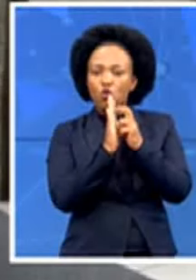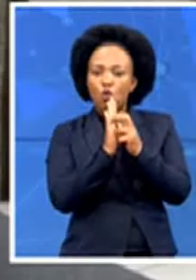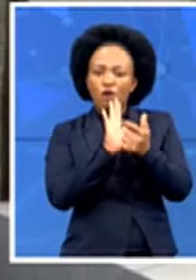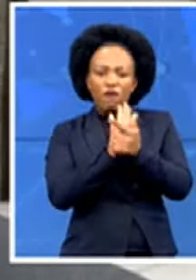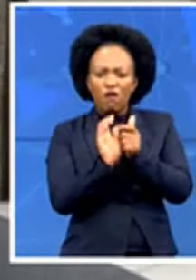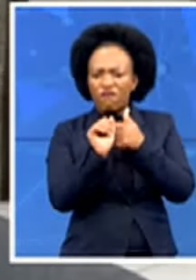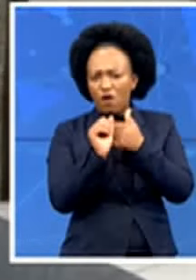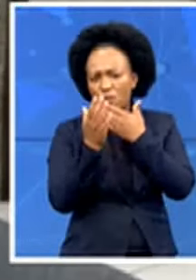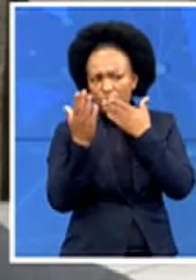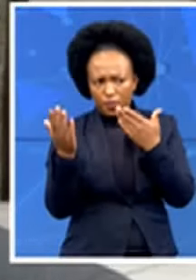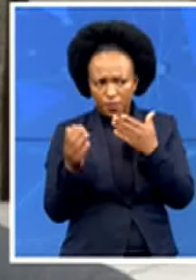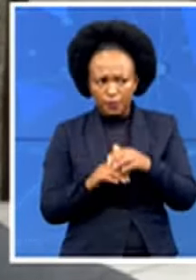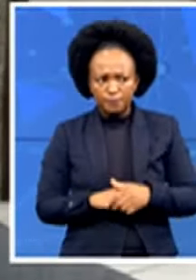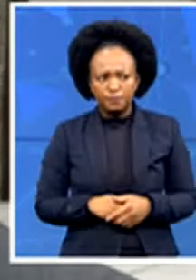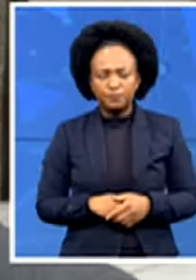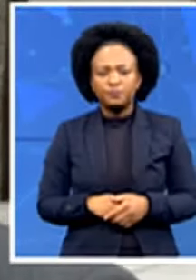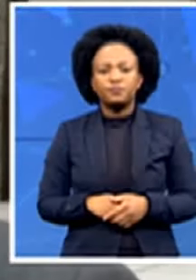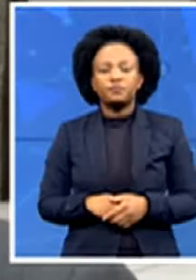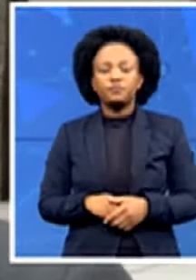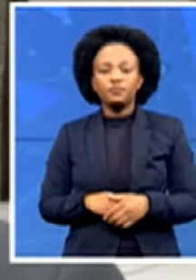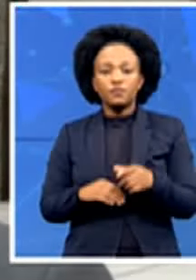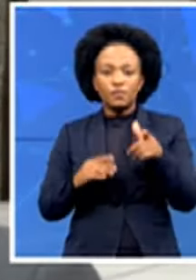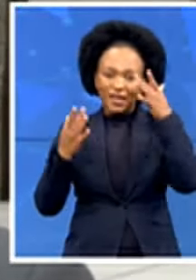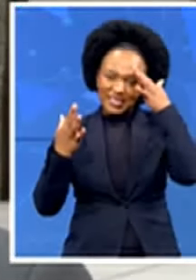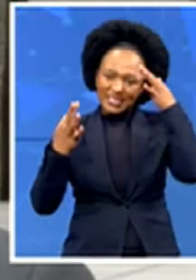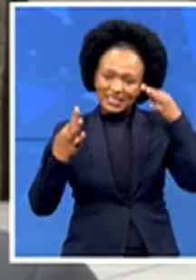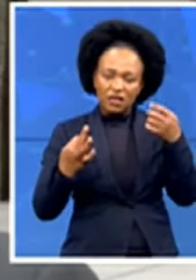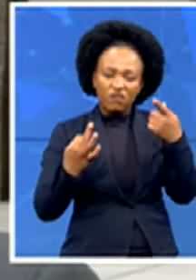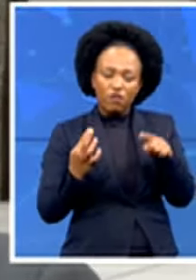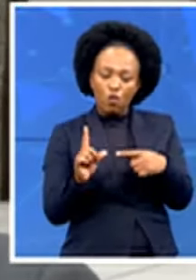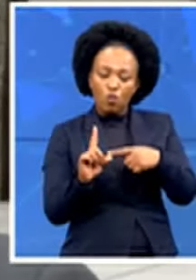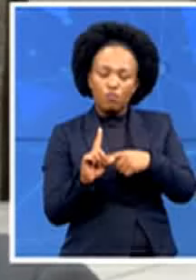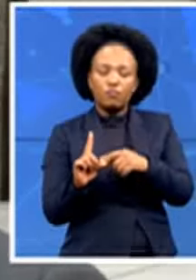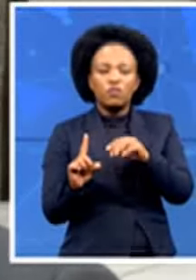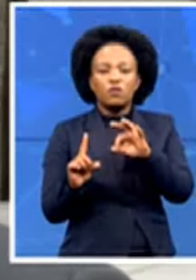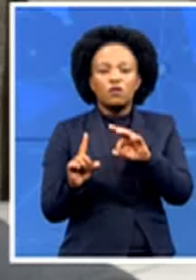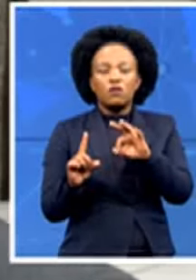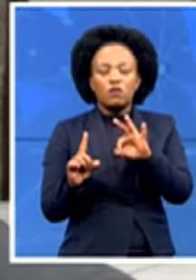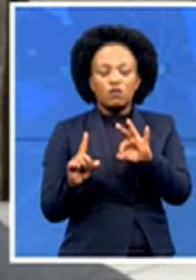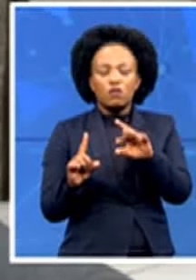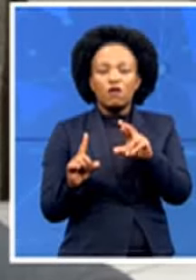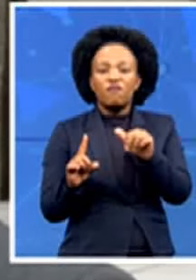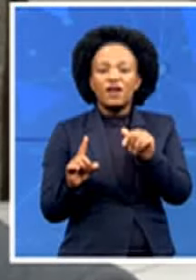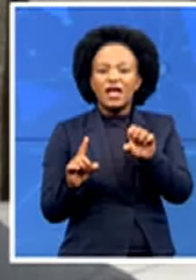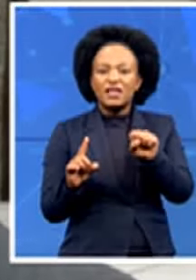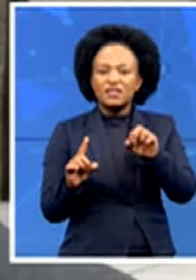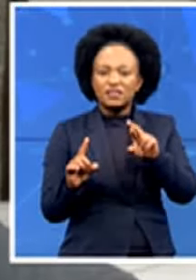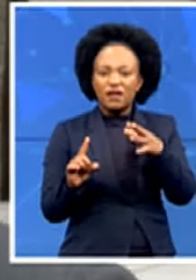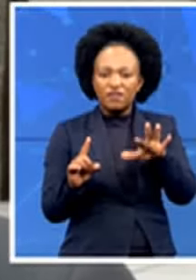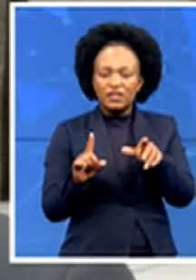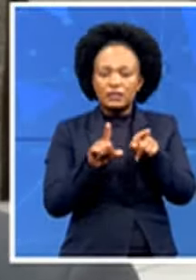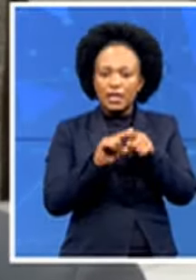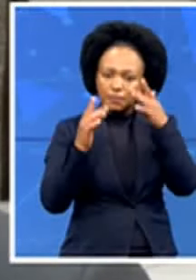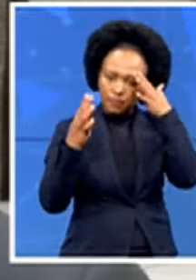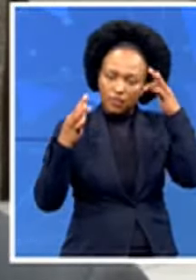decision harms the court in exactly the same way as Mr. Zuma's original defiance and contempt of the court did. It again